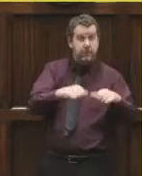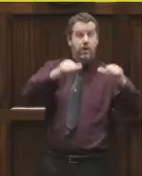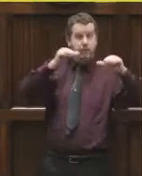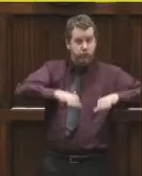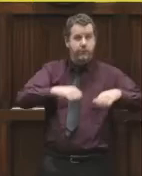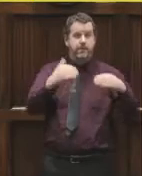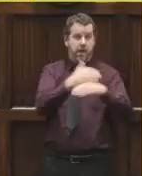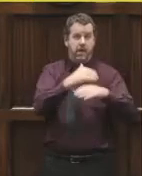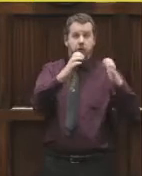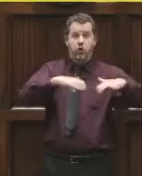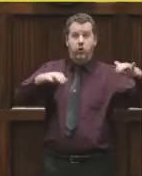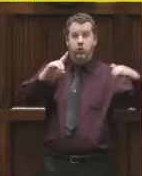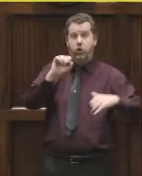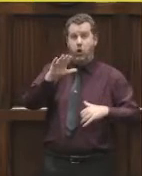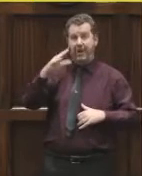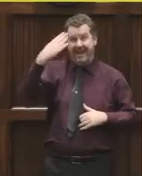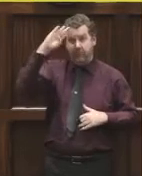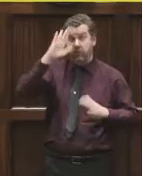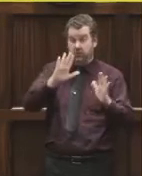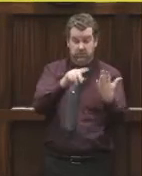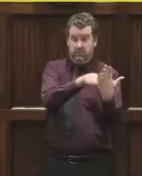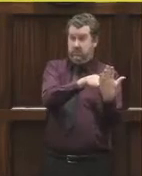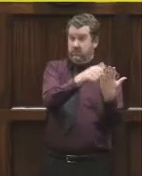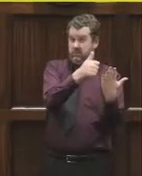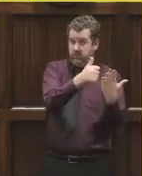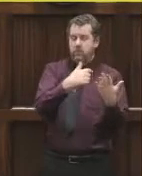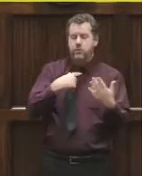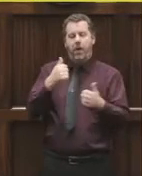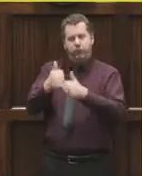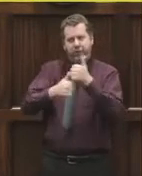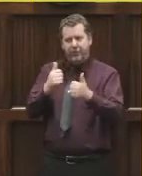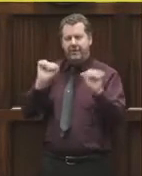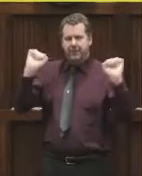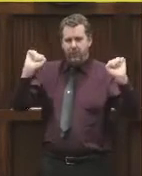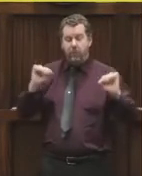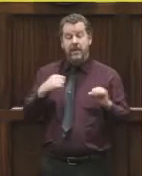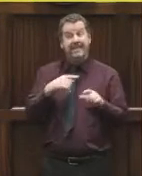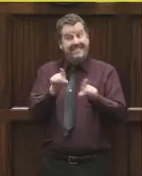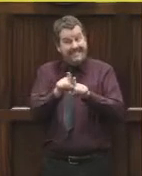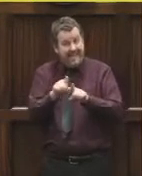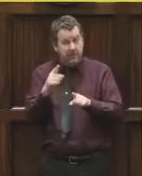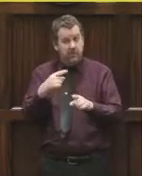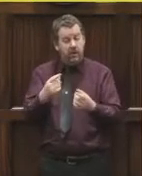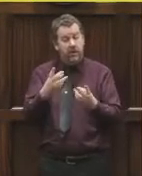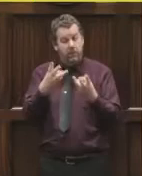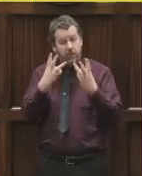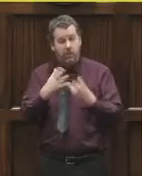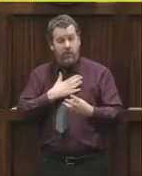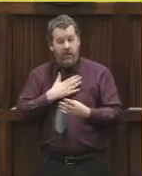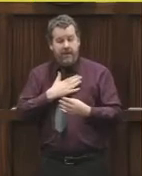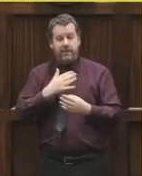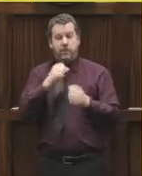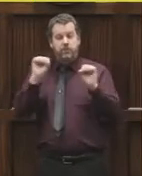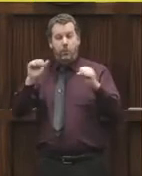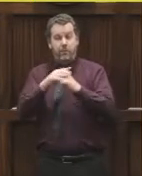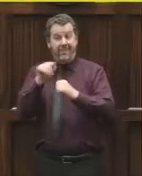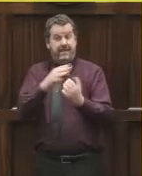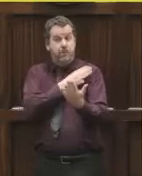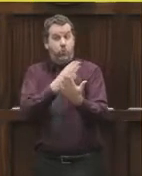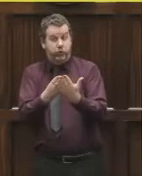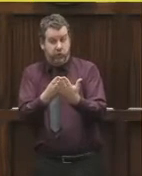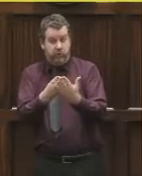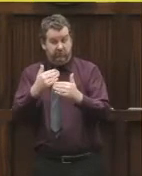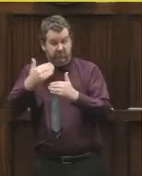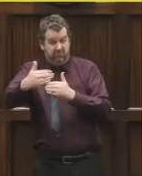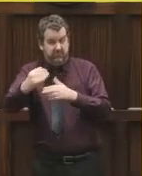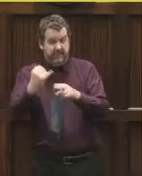by Dáil Éireann. So I want to appreciate the support today, and likewise I will appreciate your support when this motion becomes before the Dáil. But as I